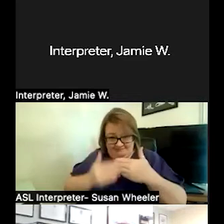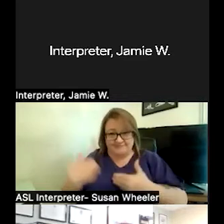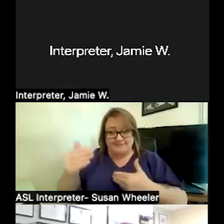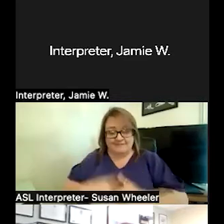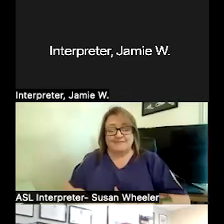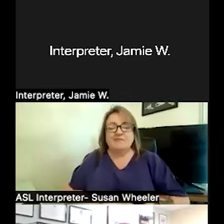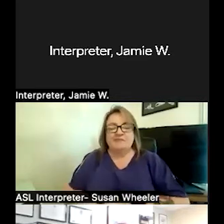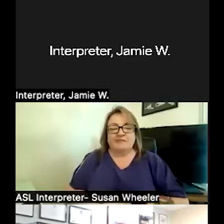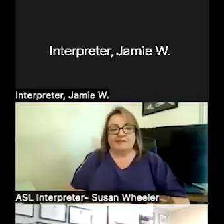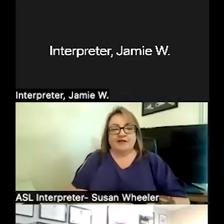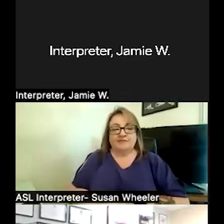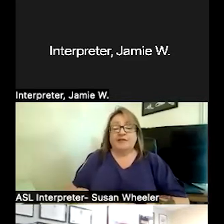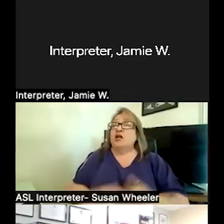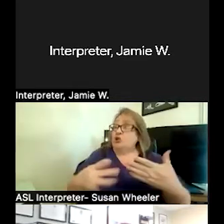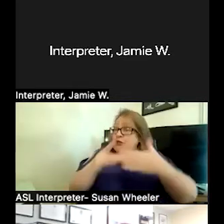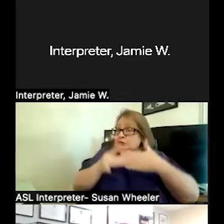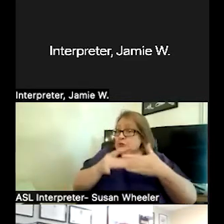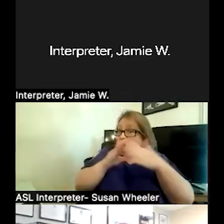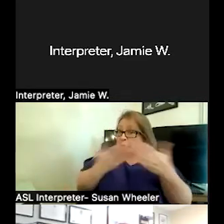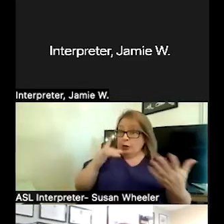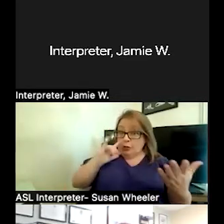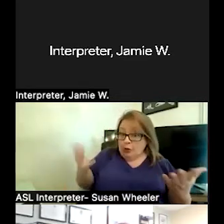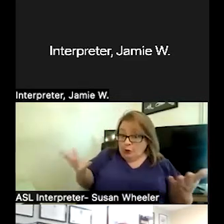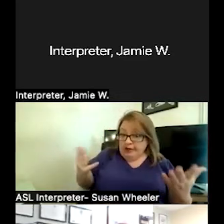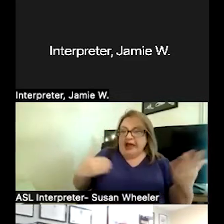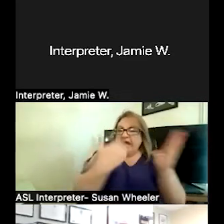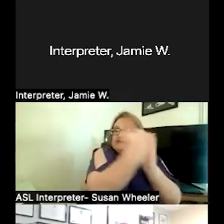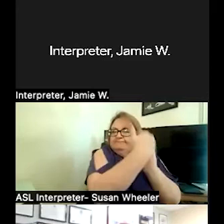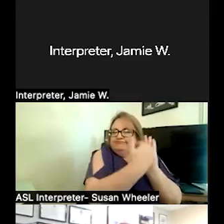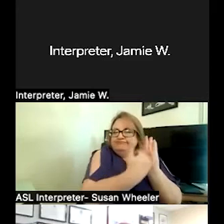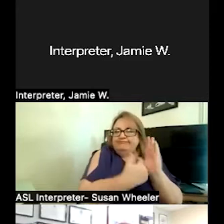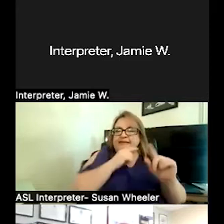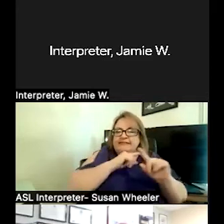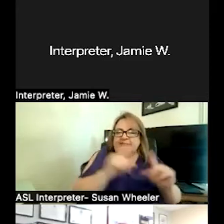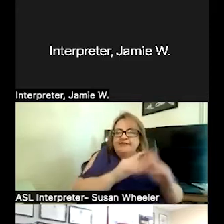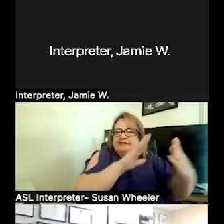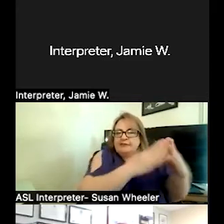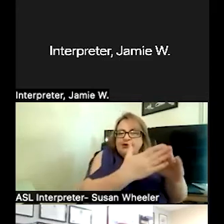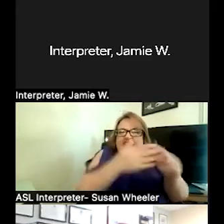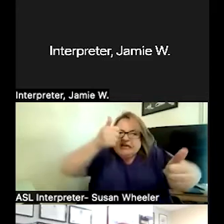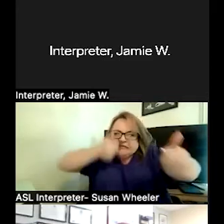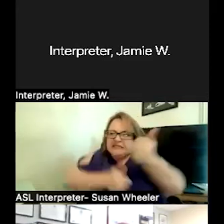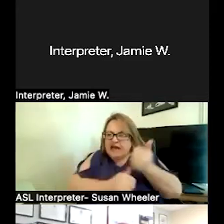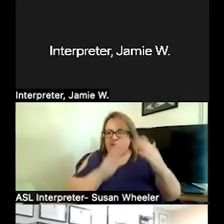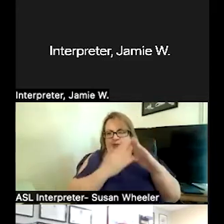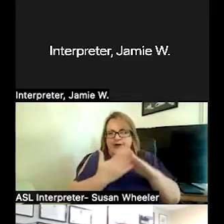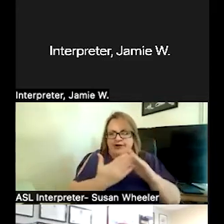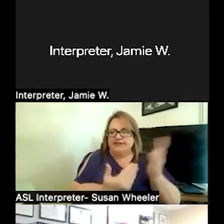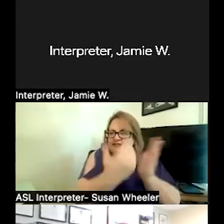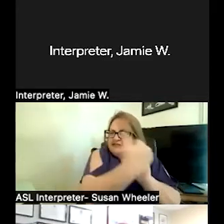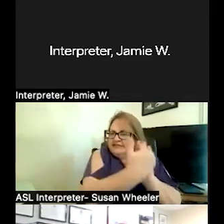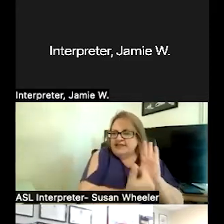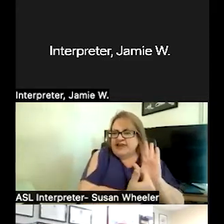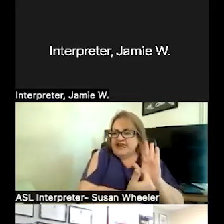lists some access and functional needs community and agencies. And what we decided to do is we would list the access and